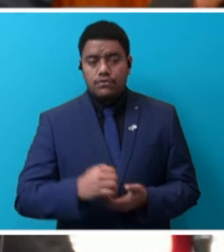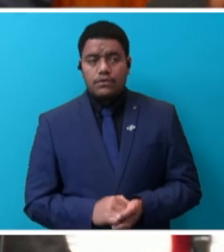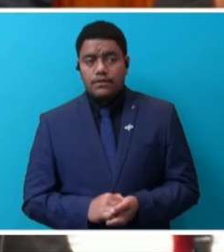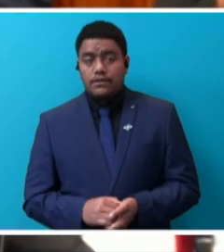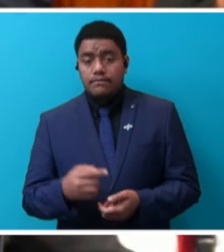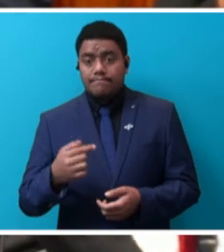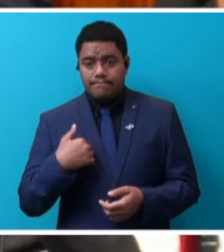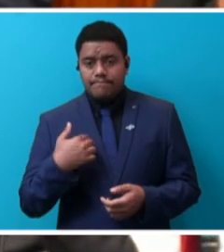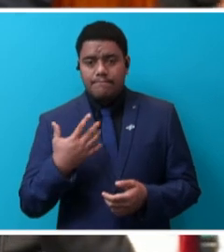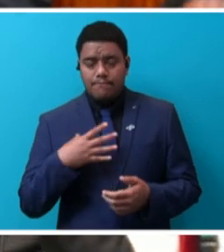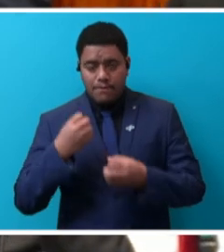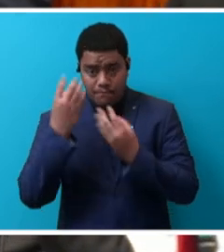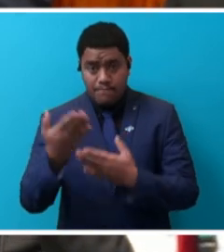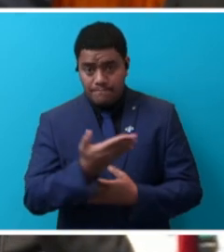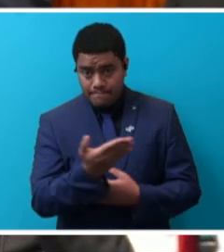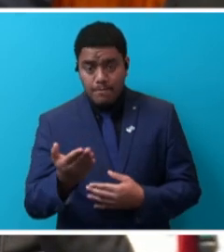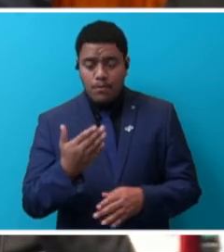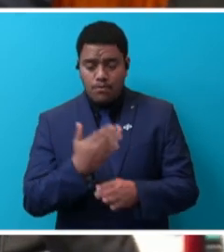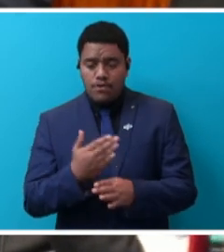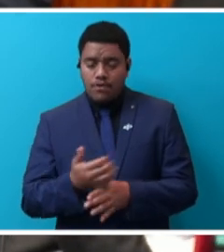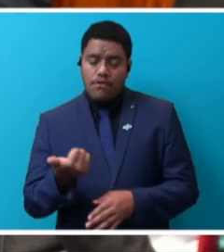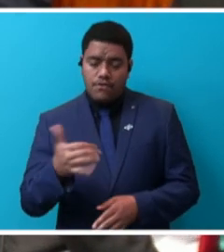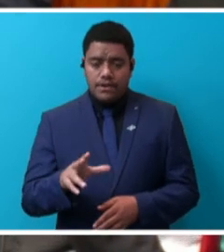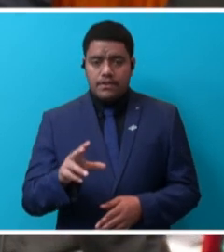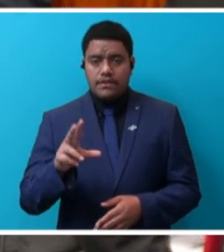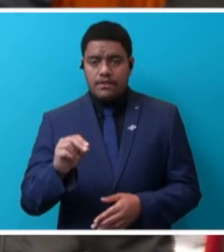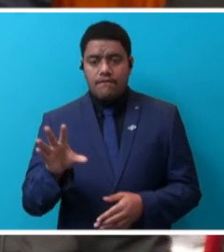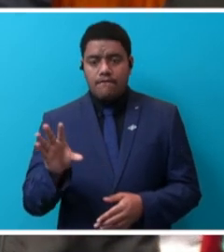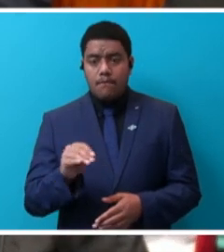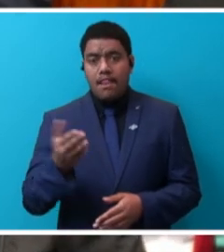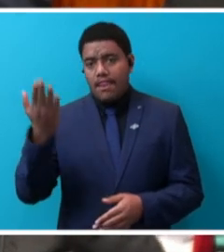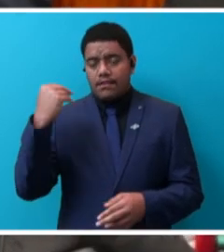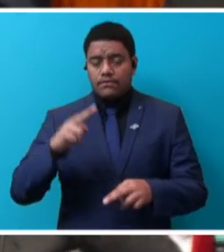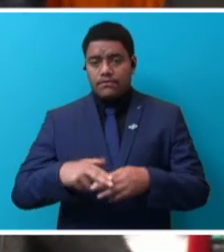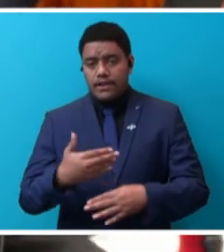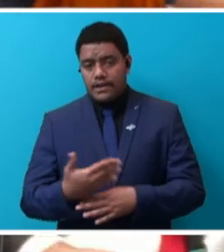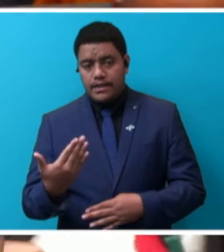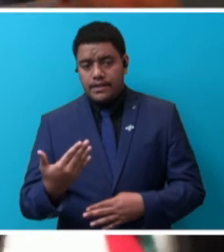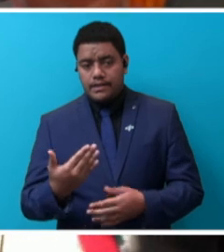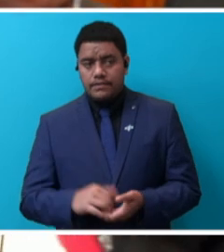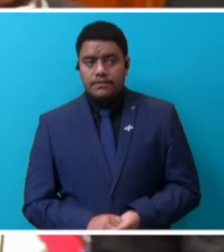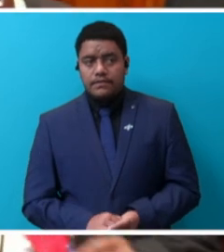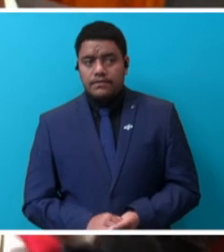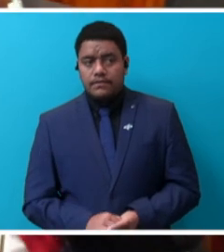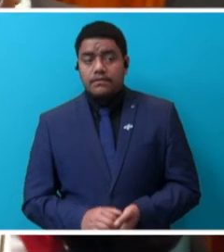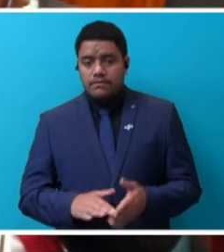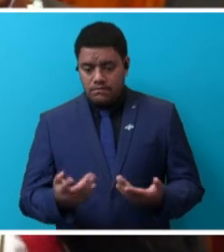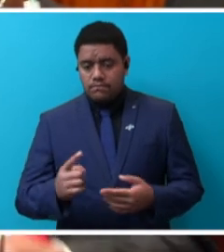inform the Honourable House that work has already commenced from last Friday and is currently